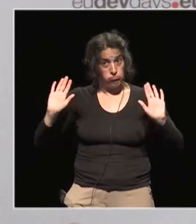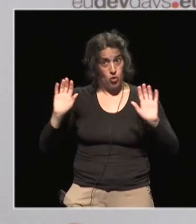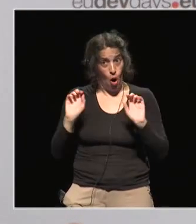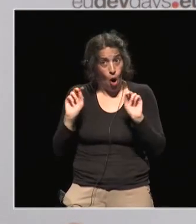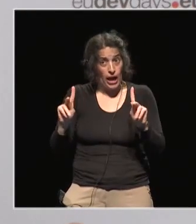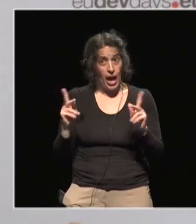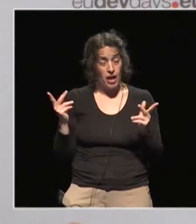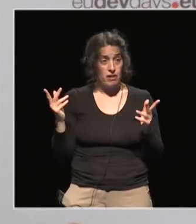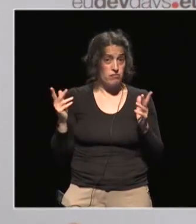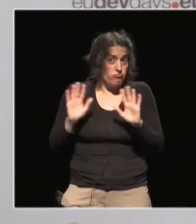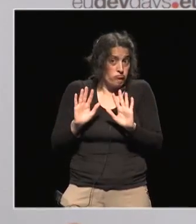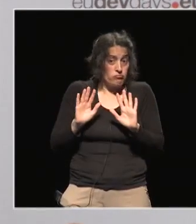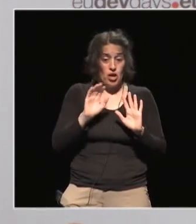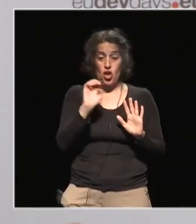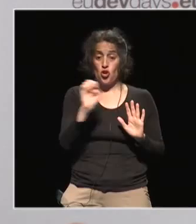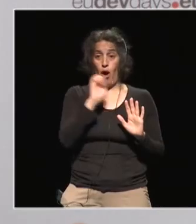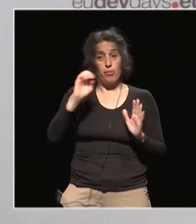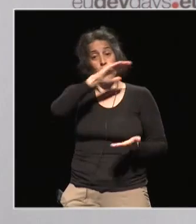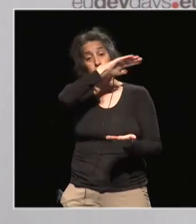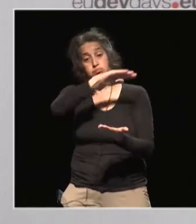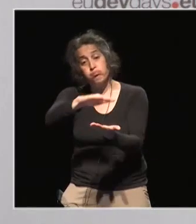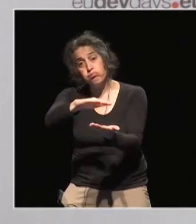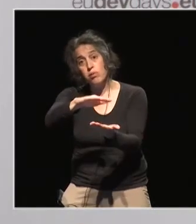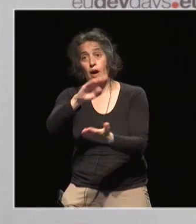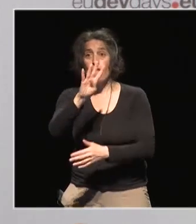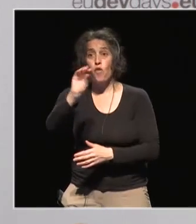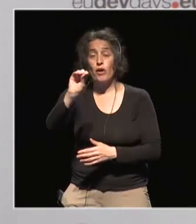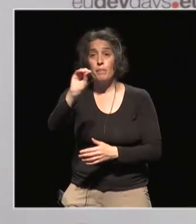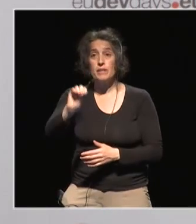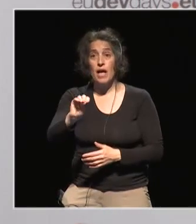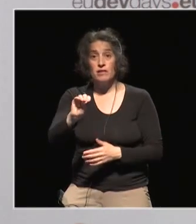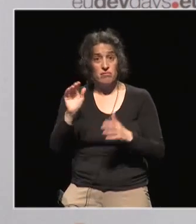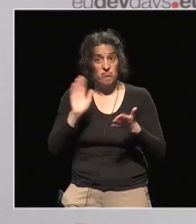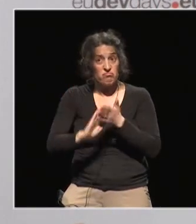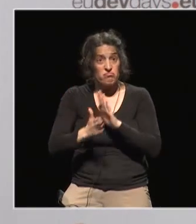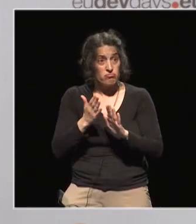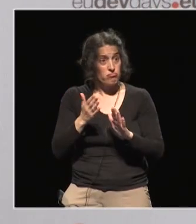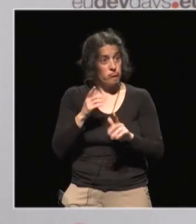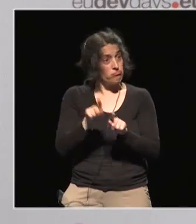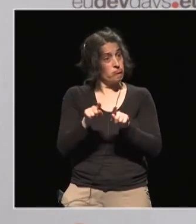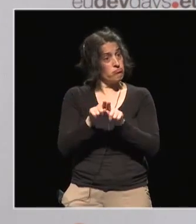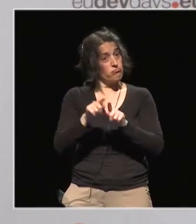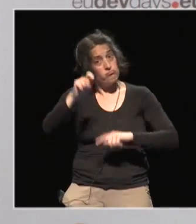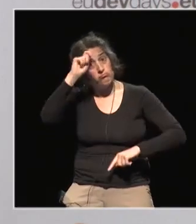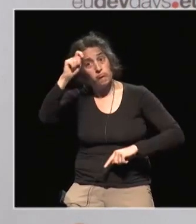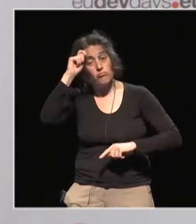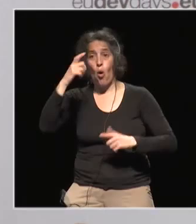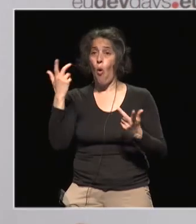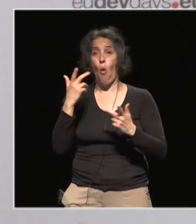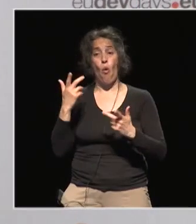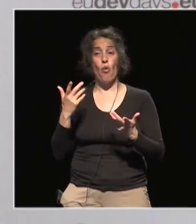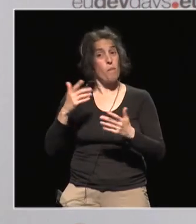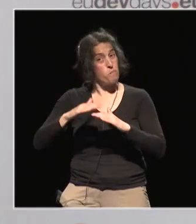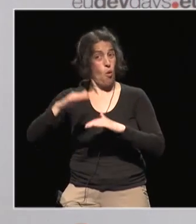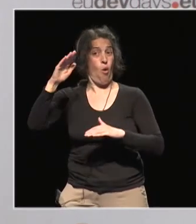about the ethics of who has access to the last remaining 1,000 gigatons of greenhouse gases.